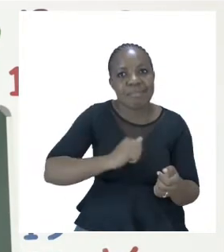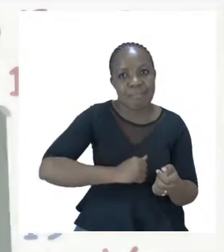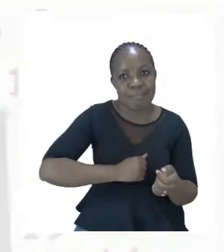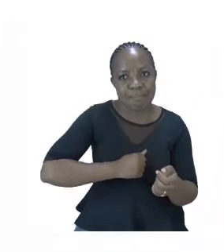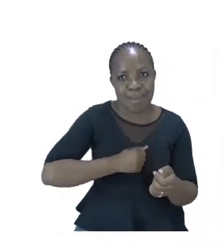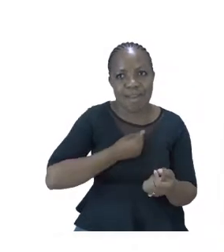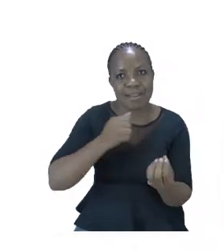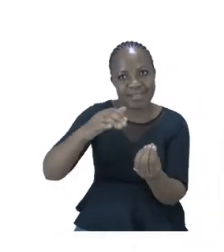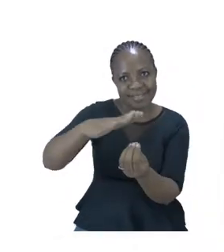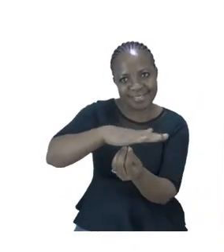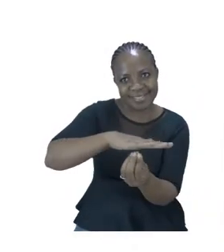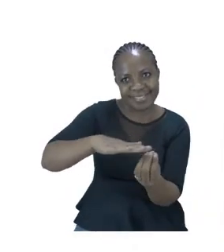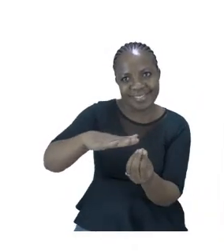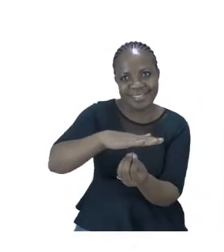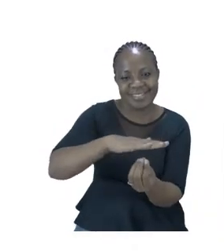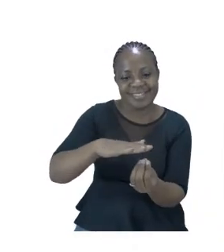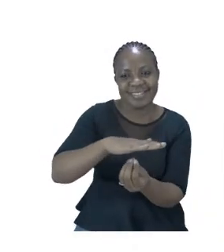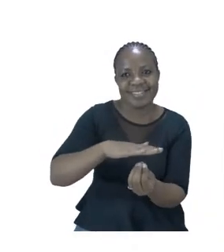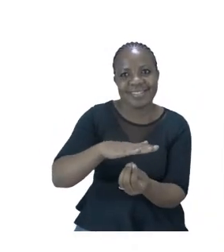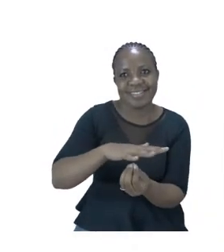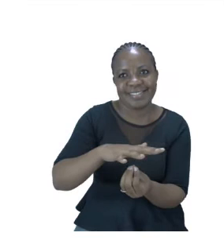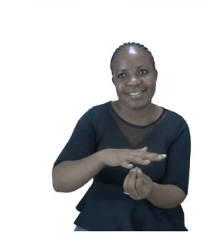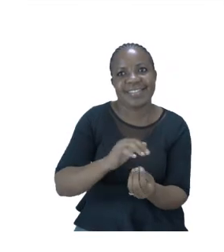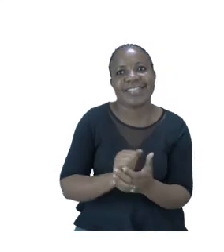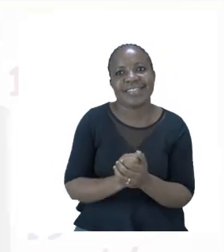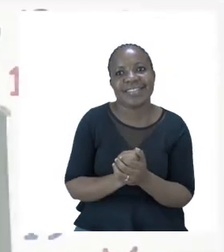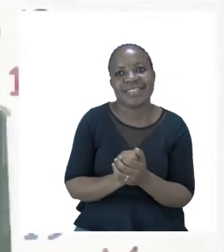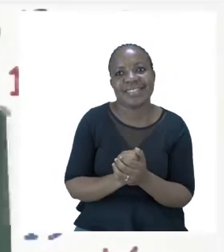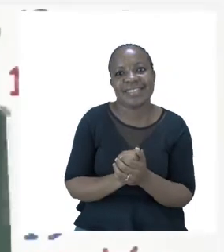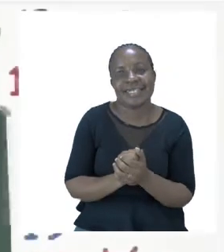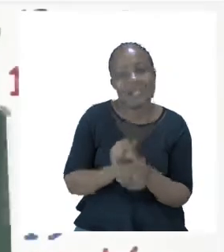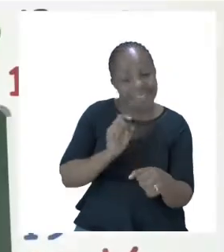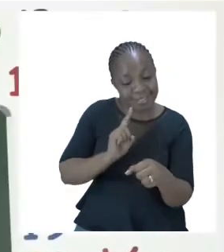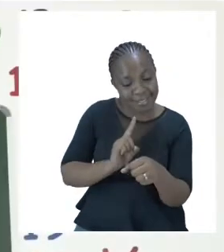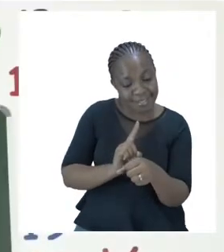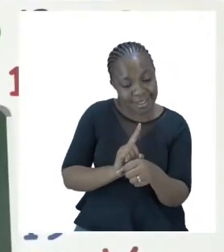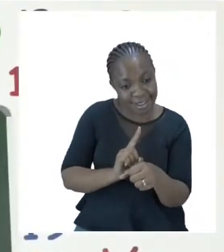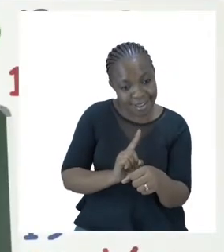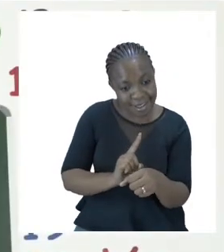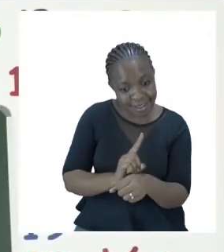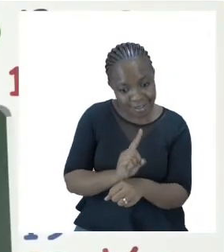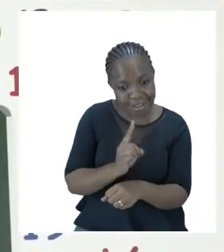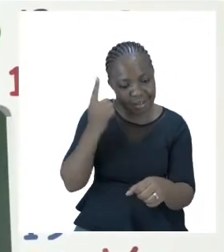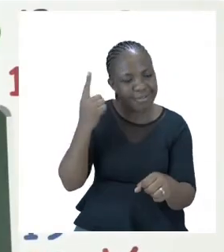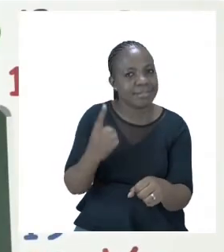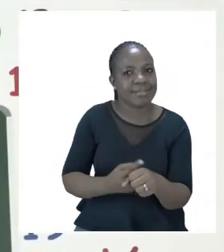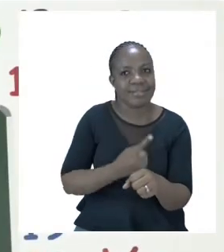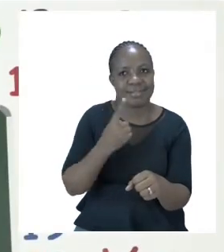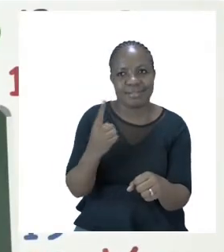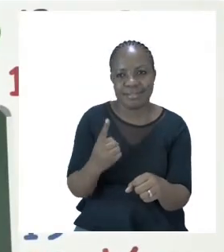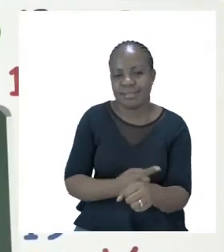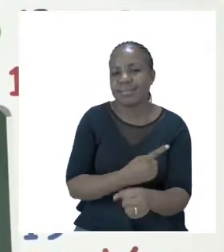My Family. But before we get into any lessons, it's very important,